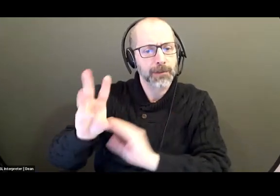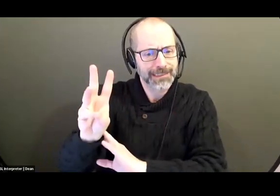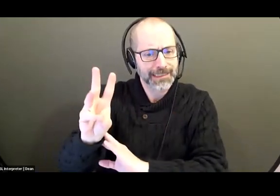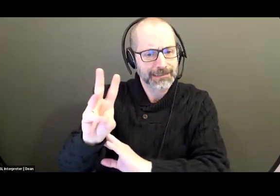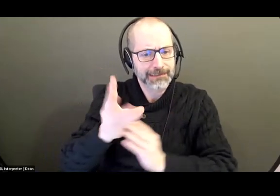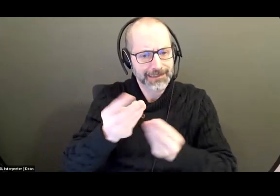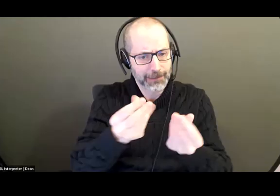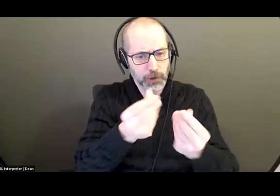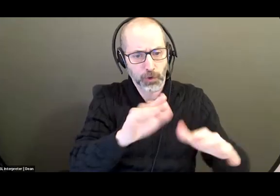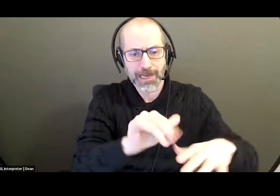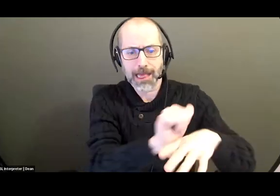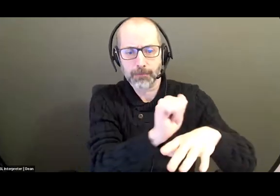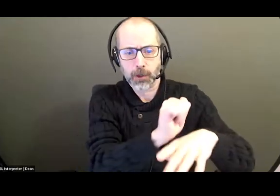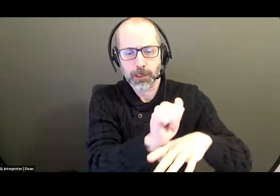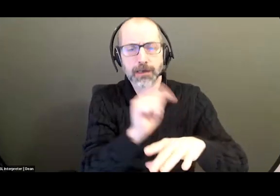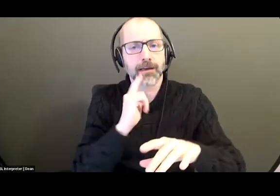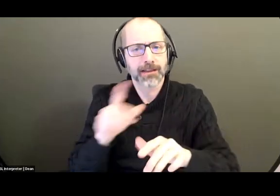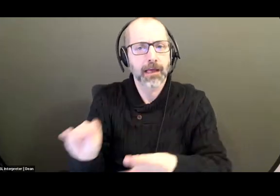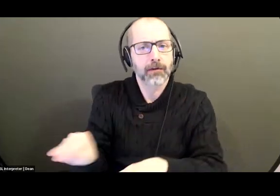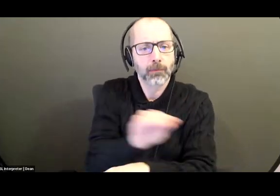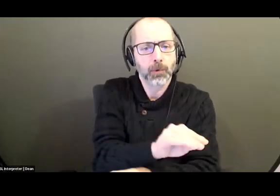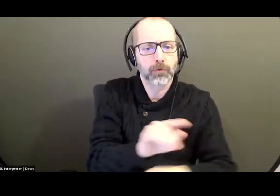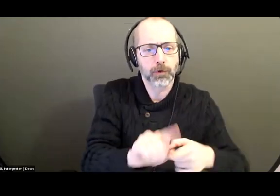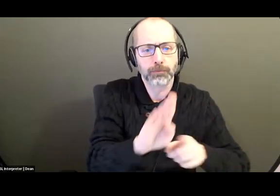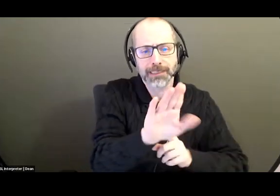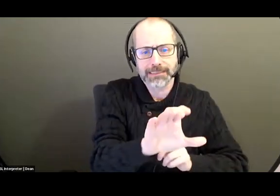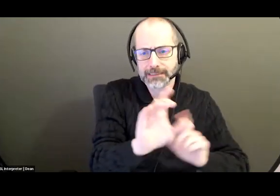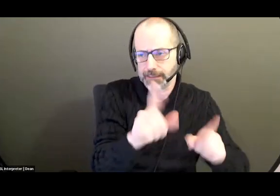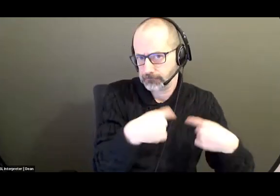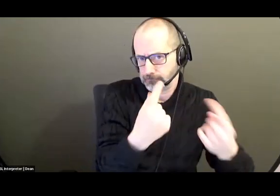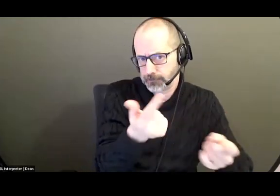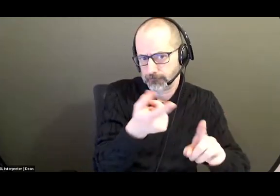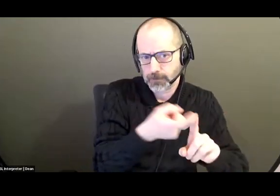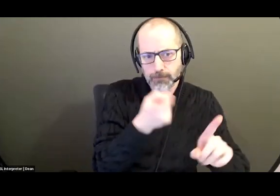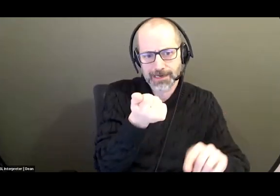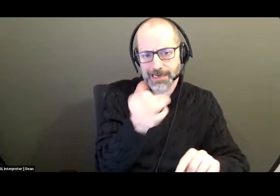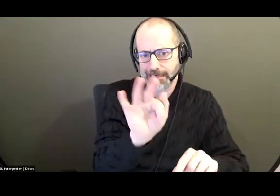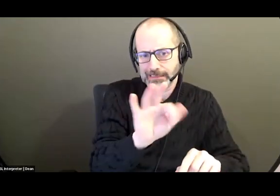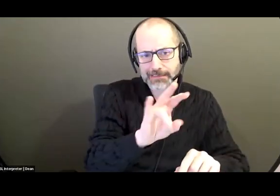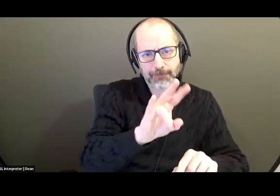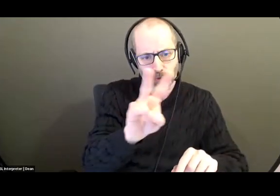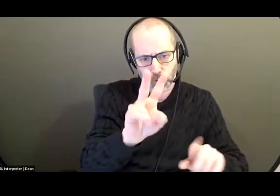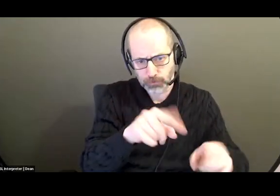was raised on Treaty 6 territory in Alberta. I've been